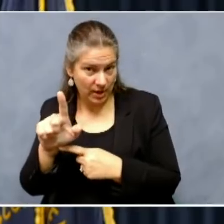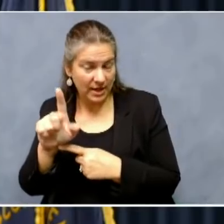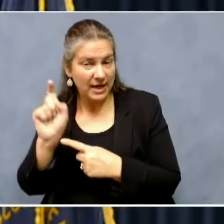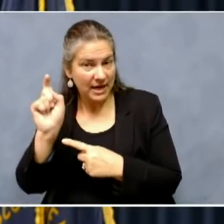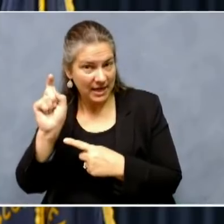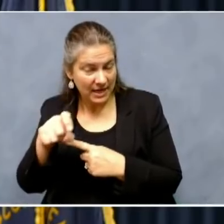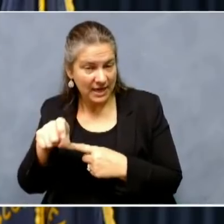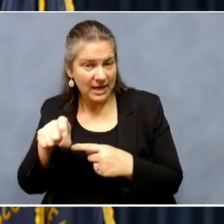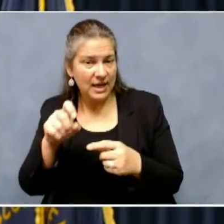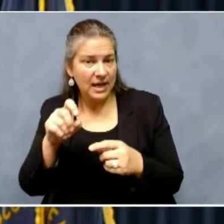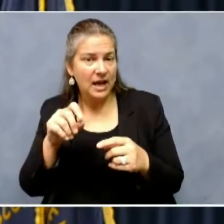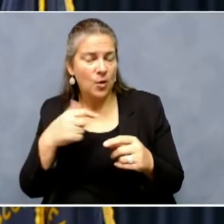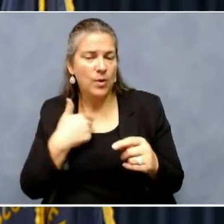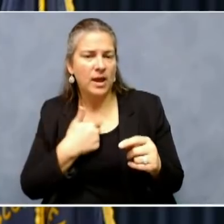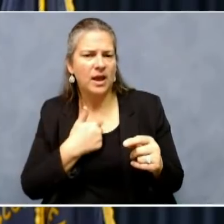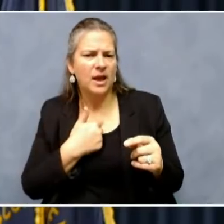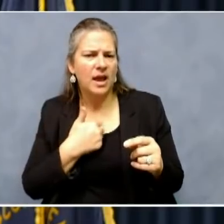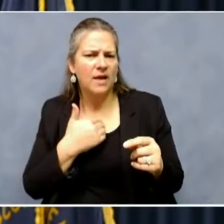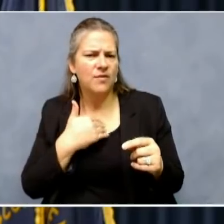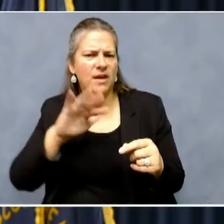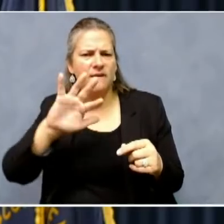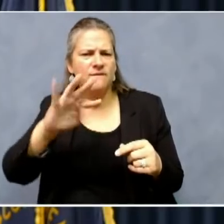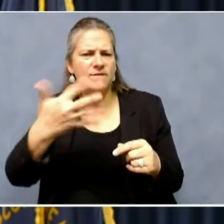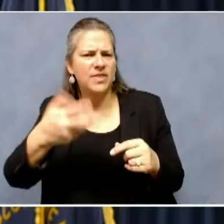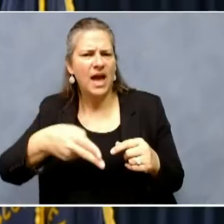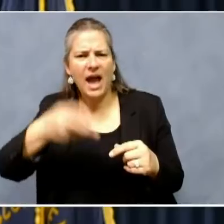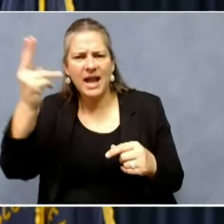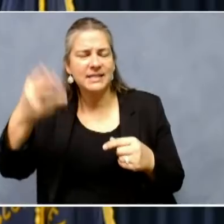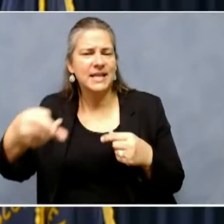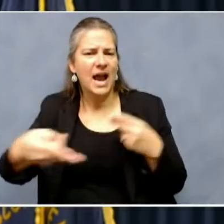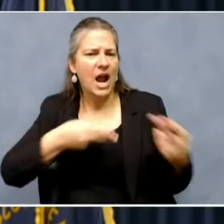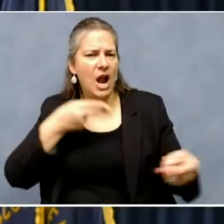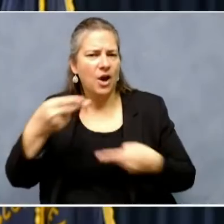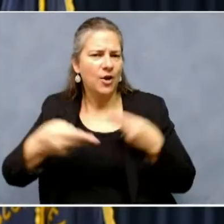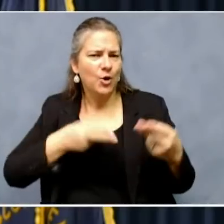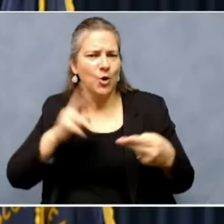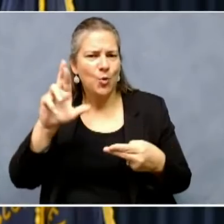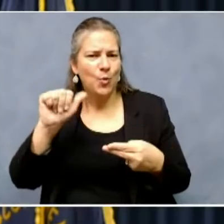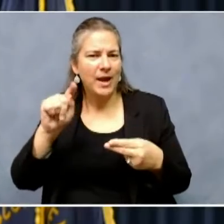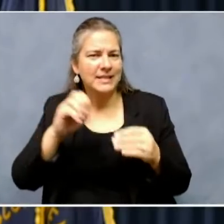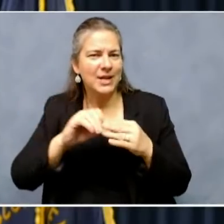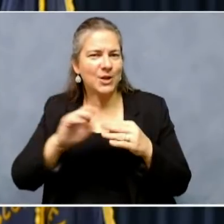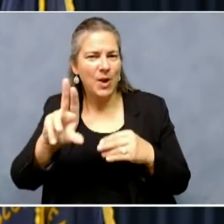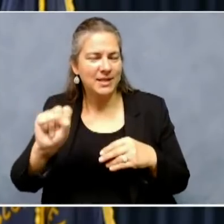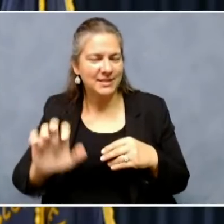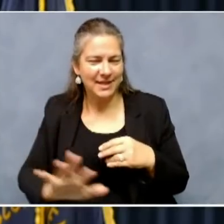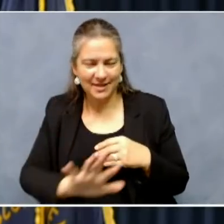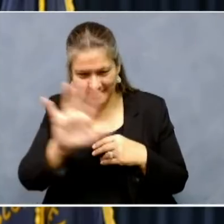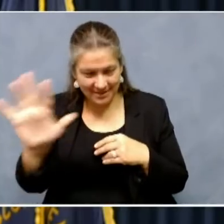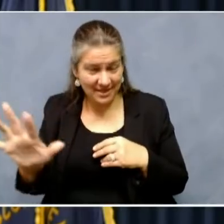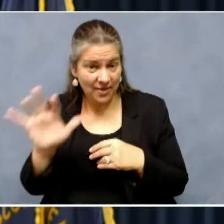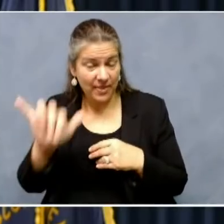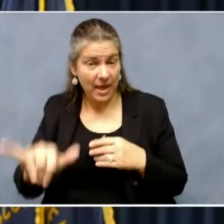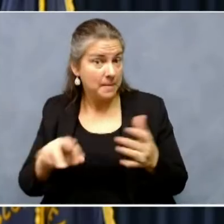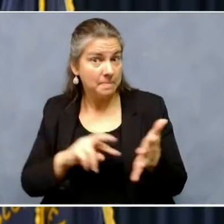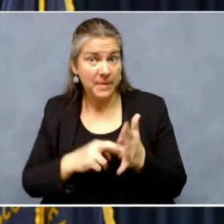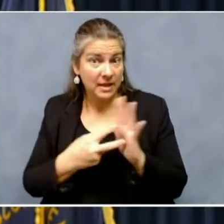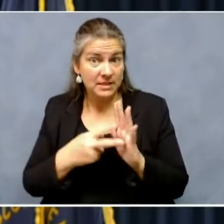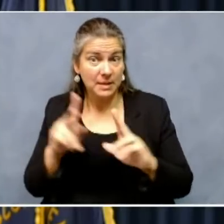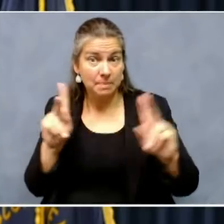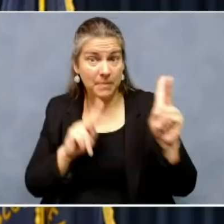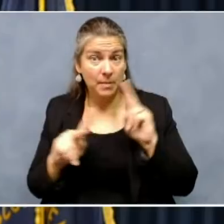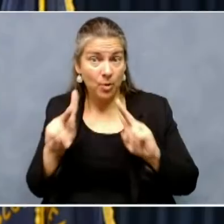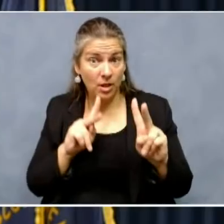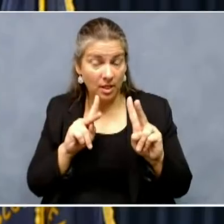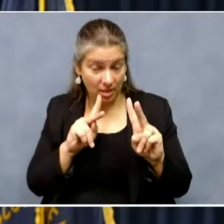of COVID, we had the 5th highest hiring rate in the country. That meant that people are